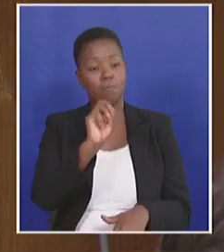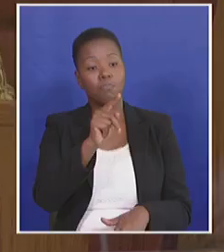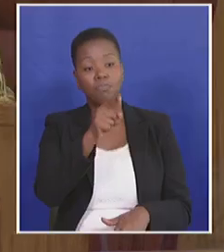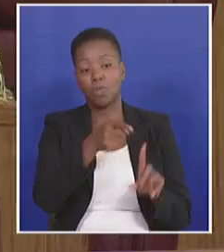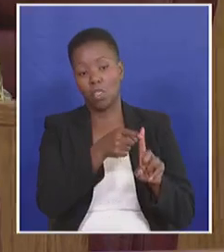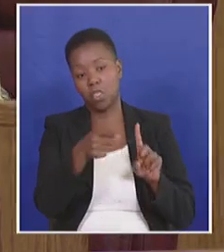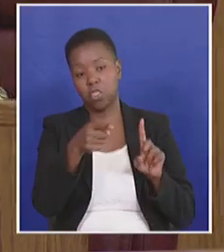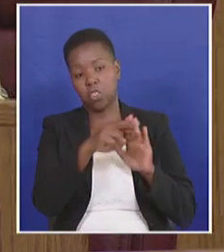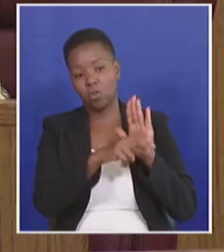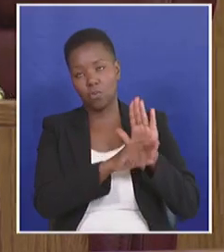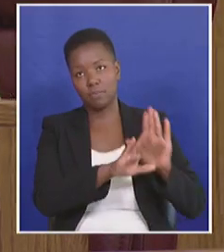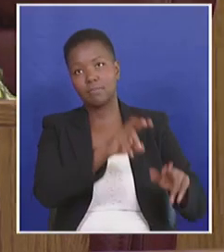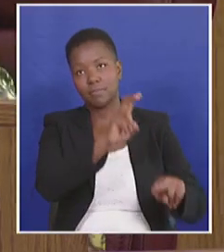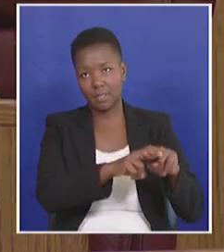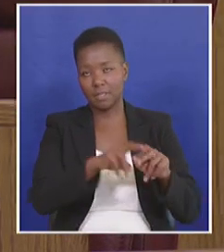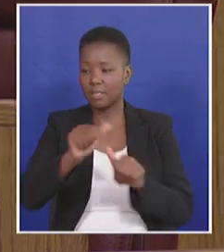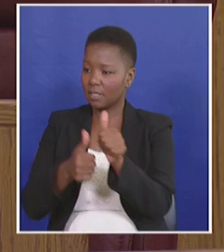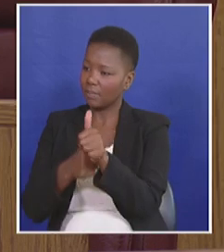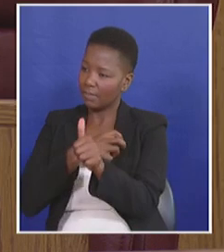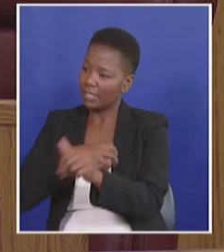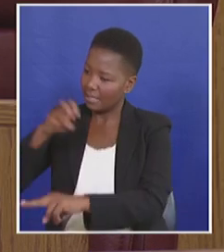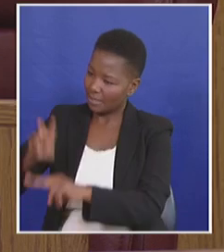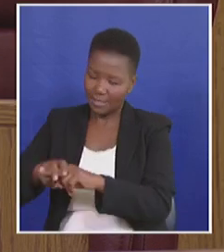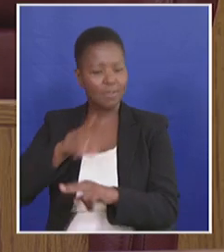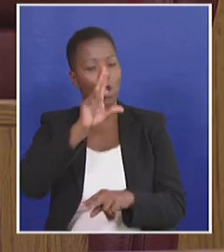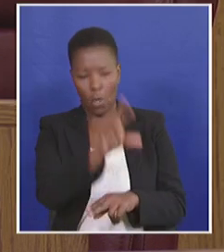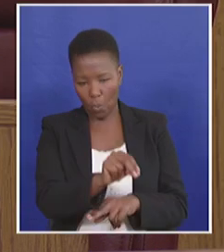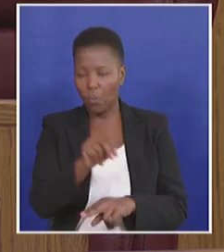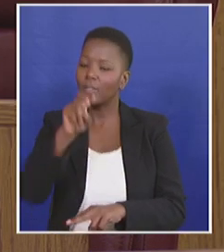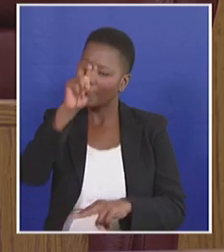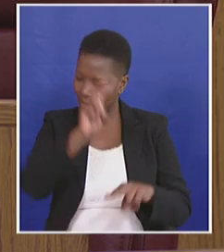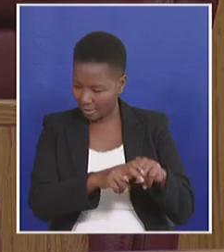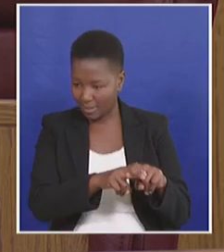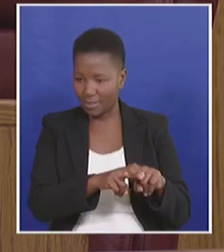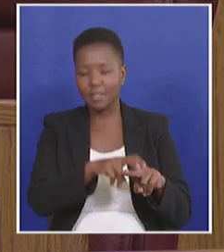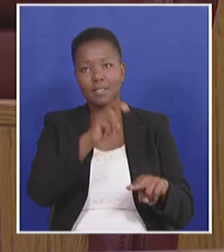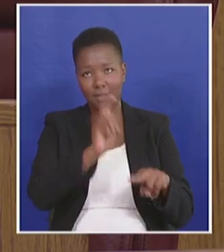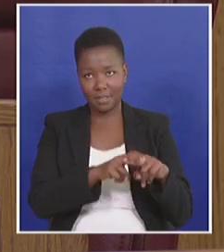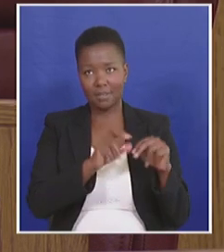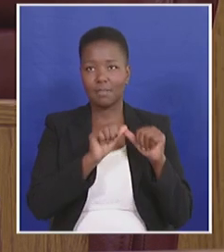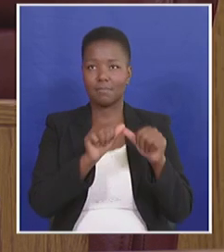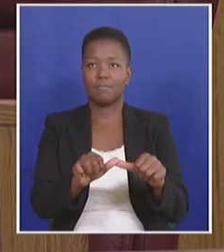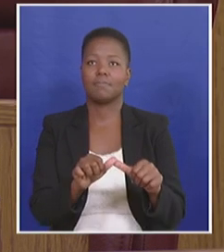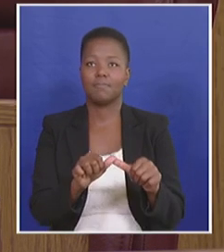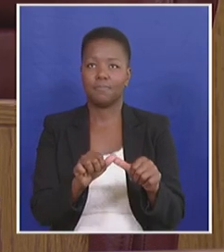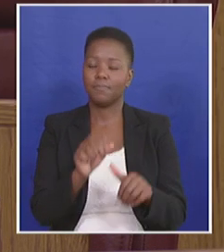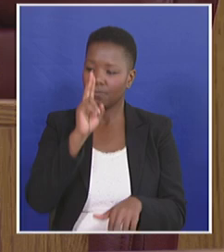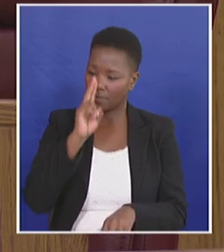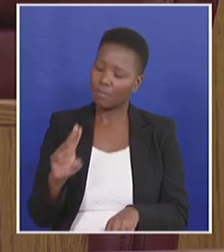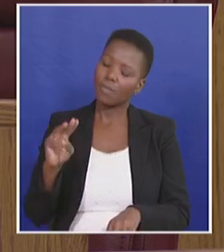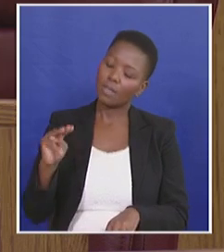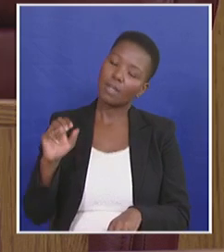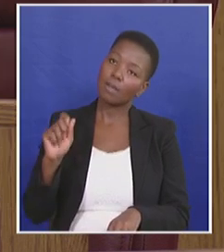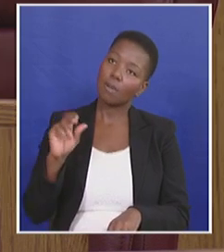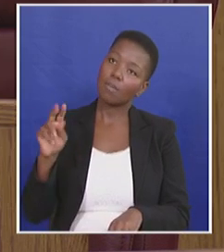order. Take your seat, Honorable Deputy Minister. Why is it not It's a not point a point of order. Please take your seat. We continue. Honorable Makua, it's your chance now.